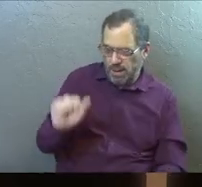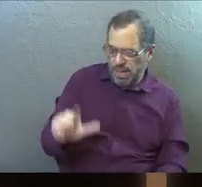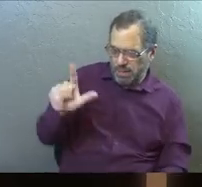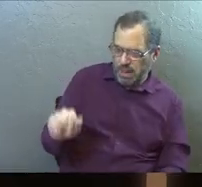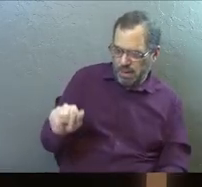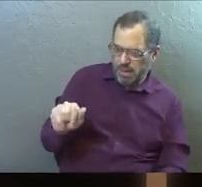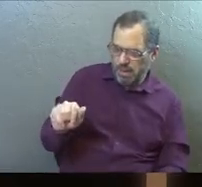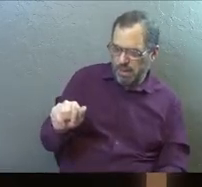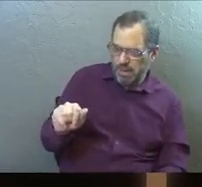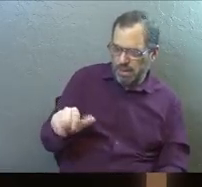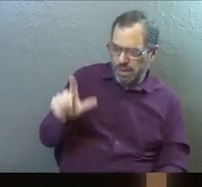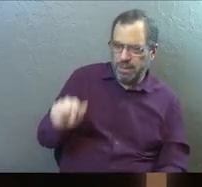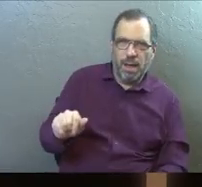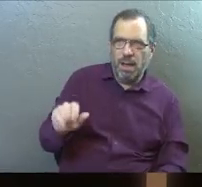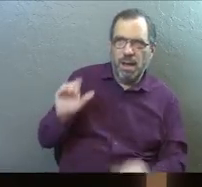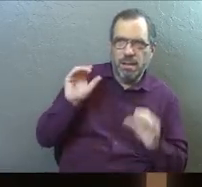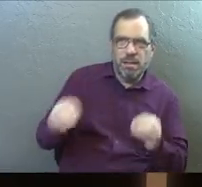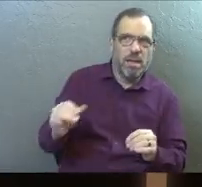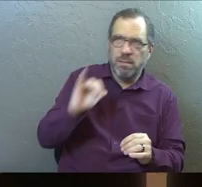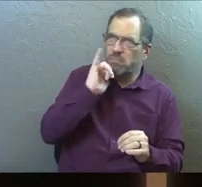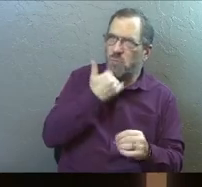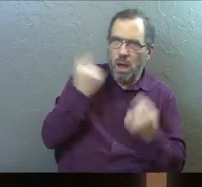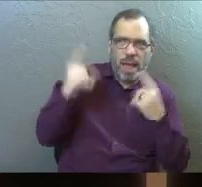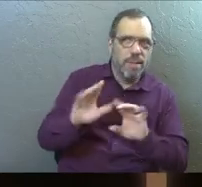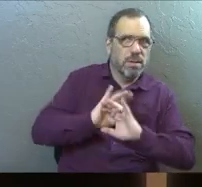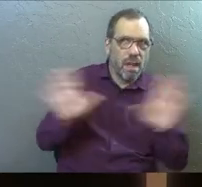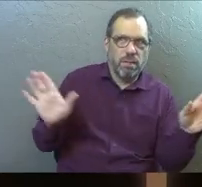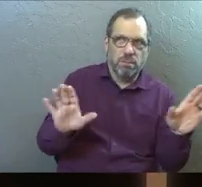person, nothing will ever go wrong.